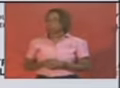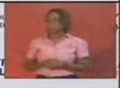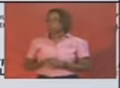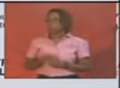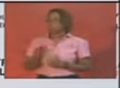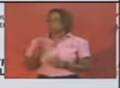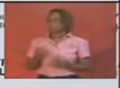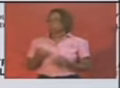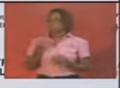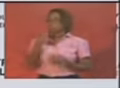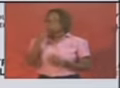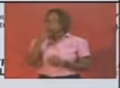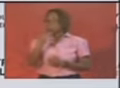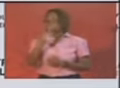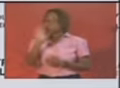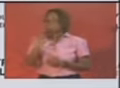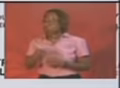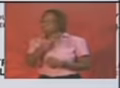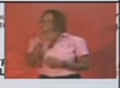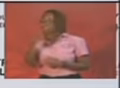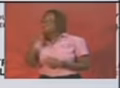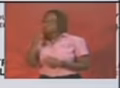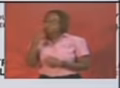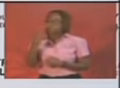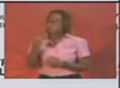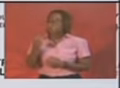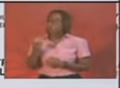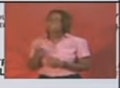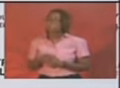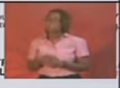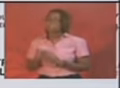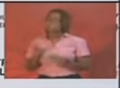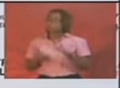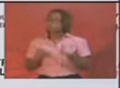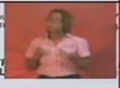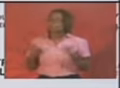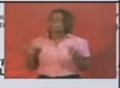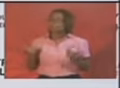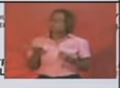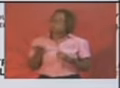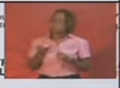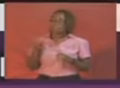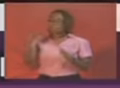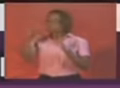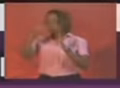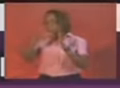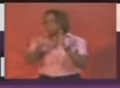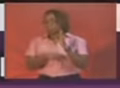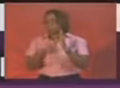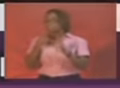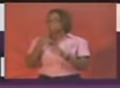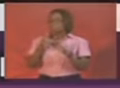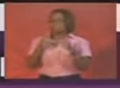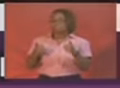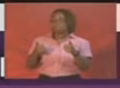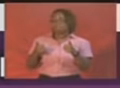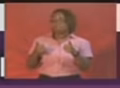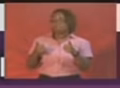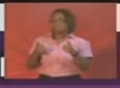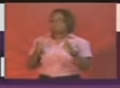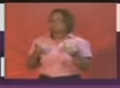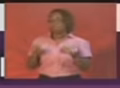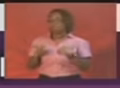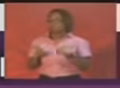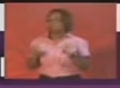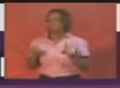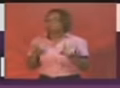people having flu. Is this a good sign, and what is causing that trend to happen? And then secondly, how does the kids going